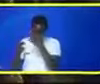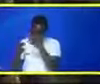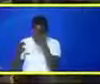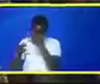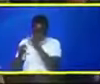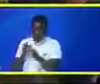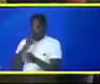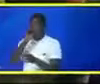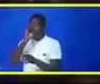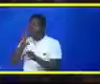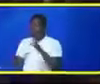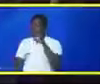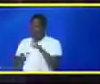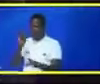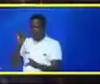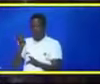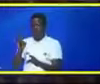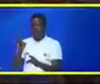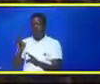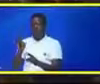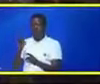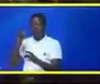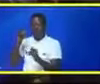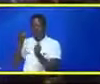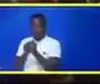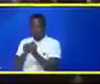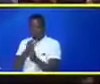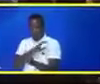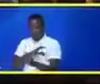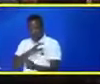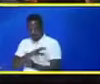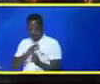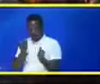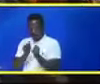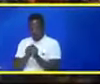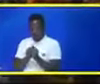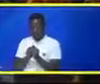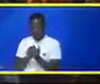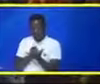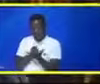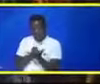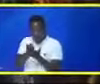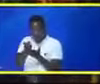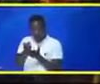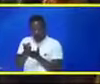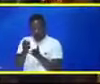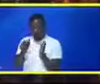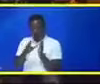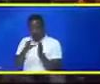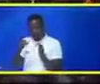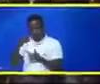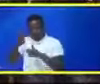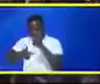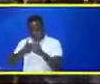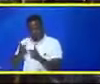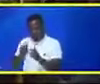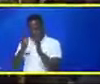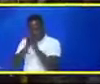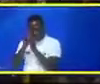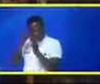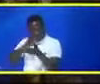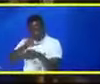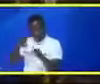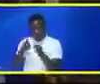Authentic spirituality with character, with integrity, and with grace. I pray for all